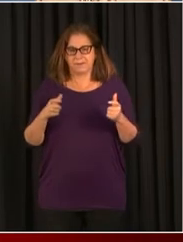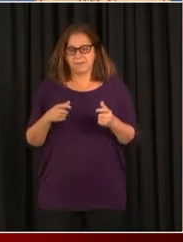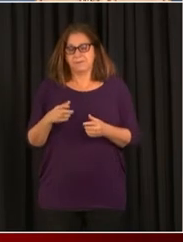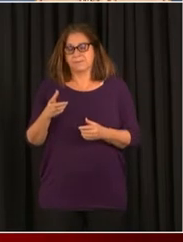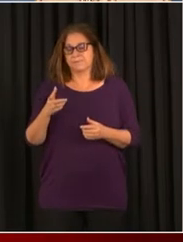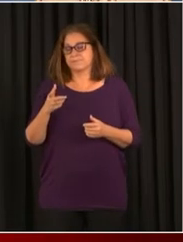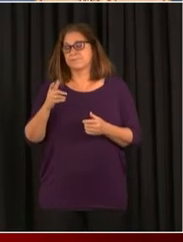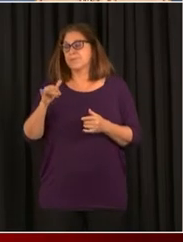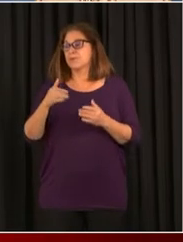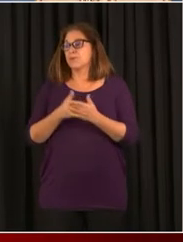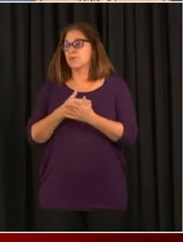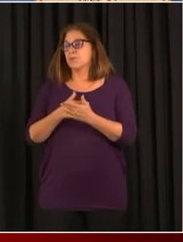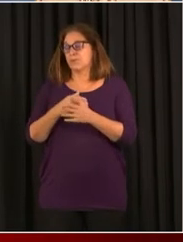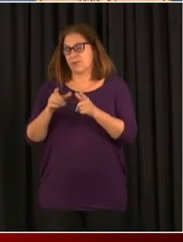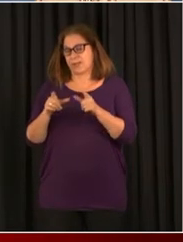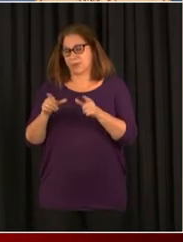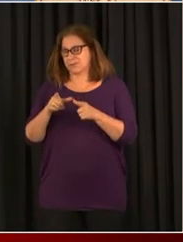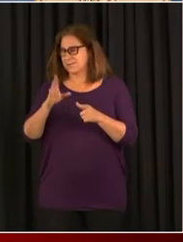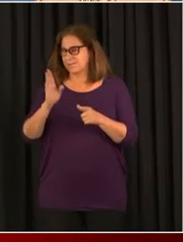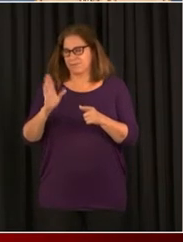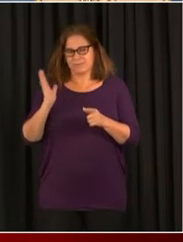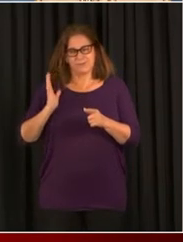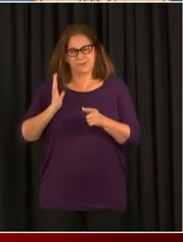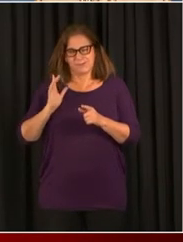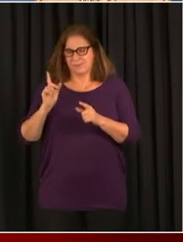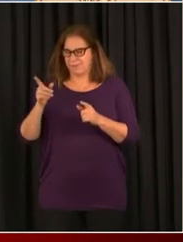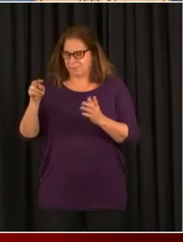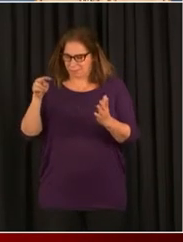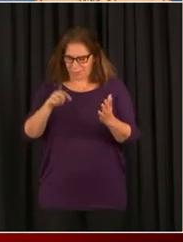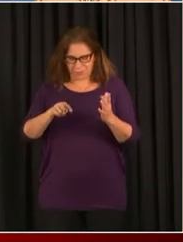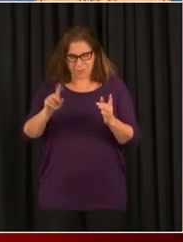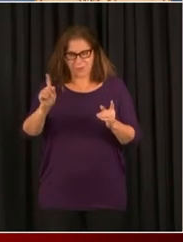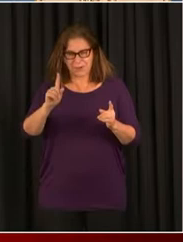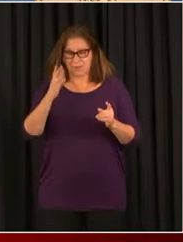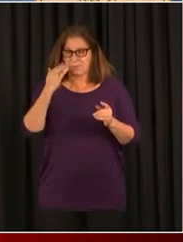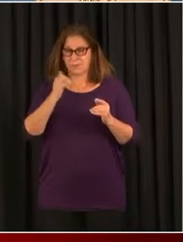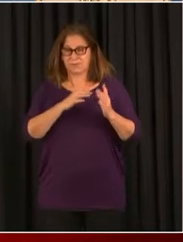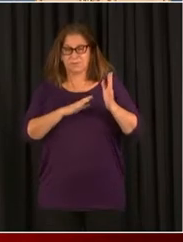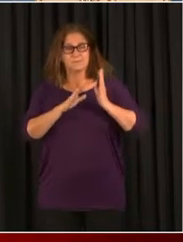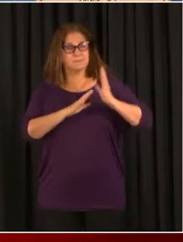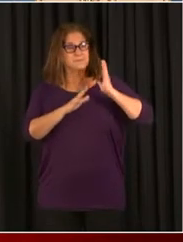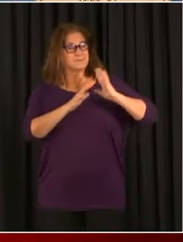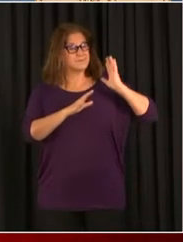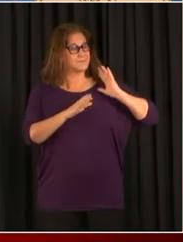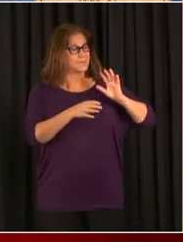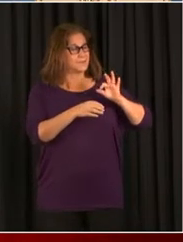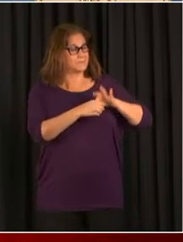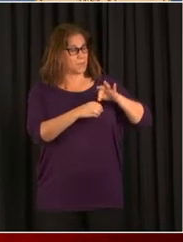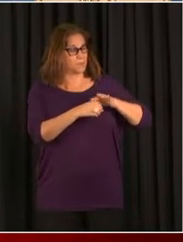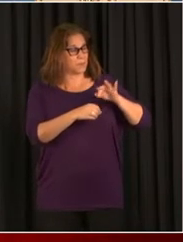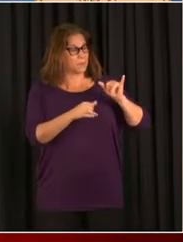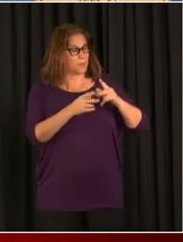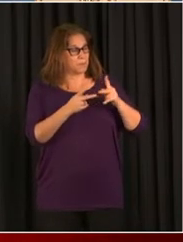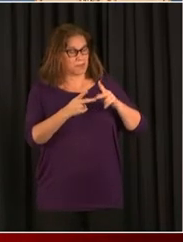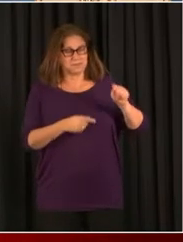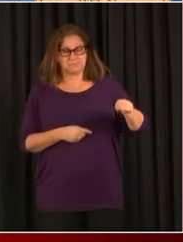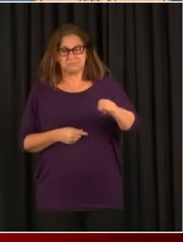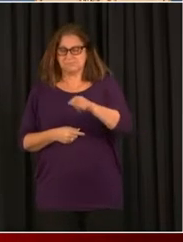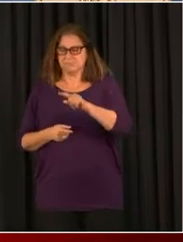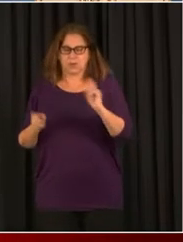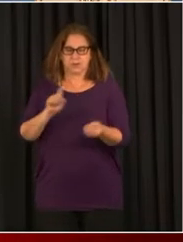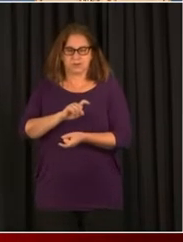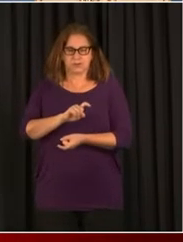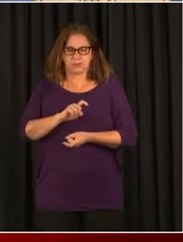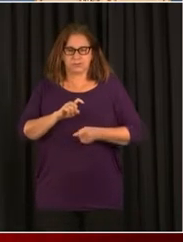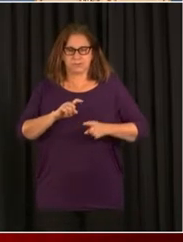make sure you check, make a plan to vote, and go vote. In-person early voting